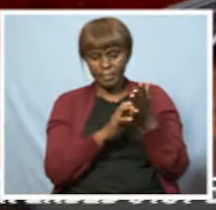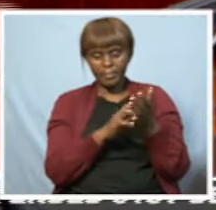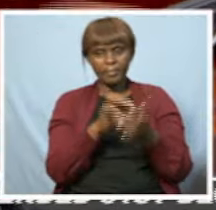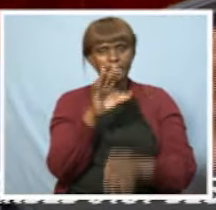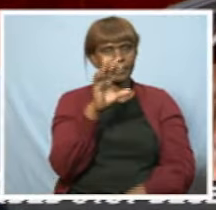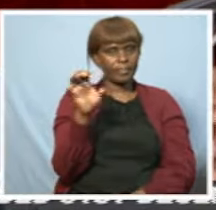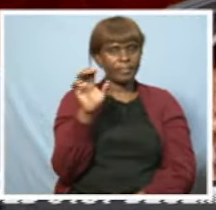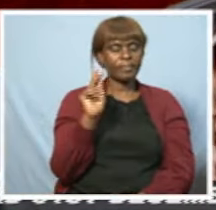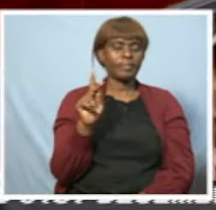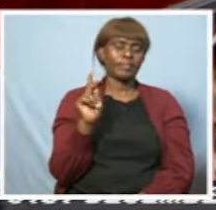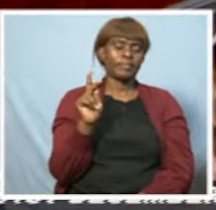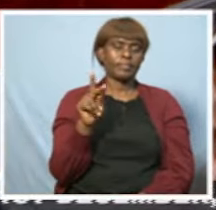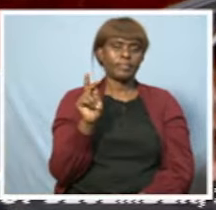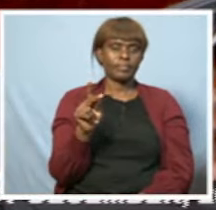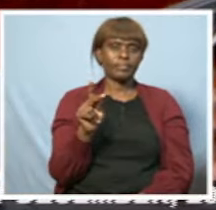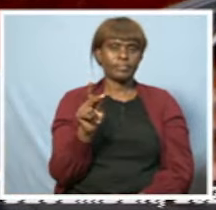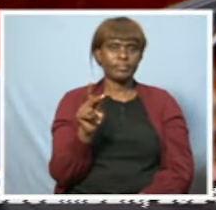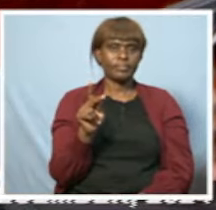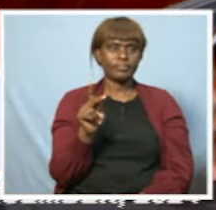155,500 kwacha.